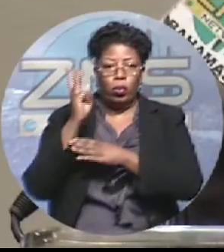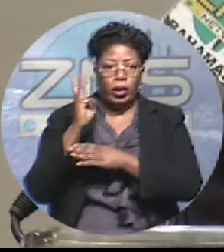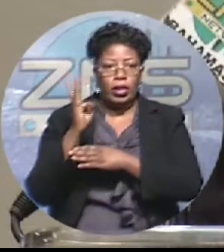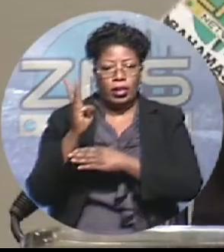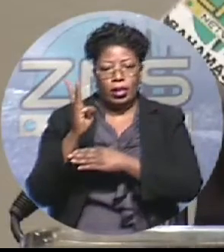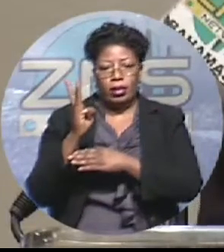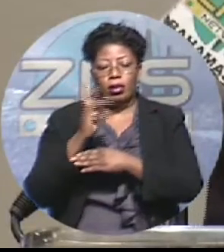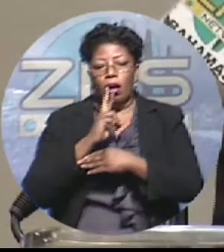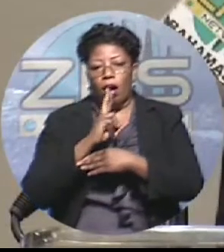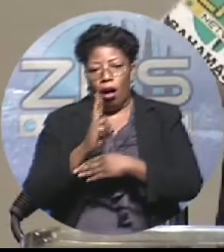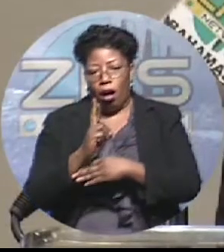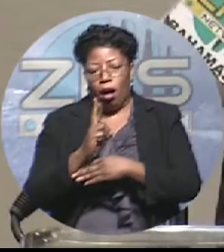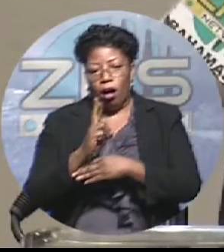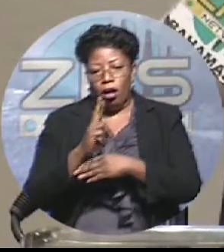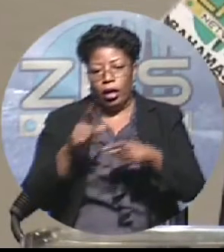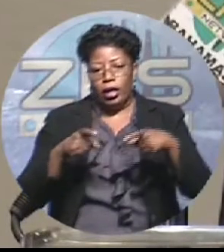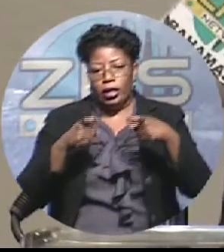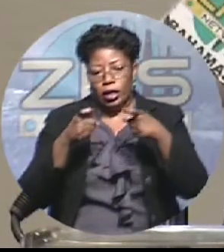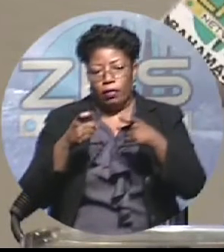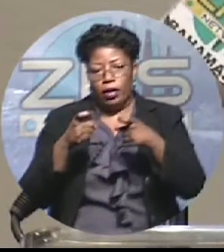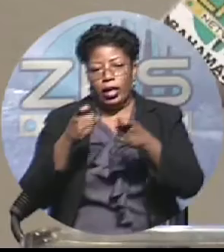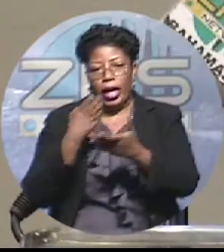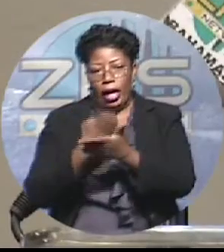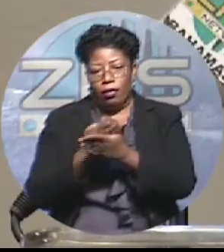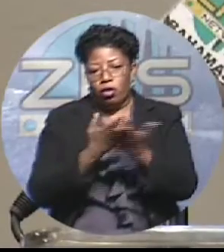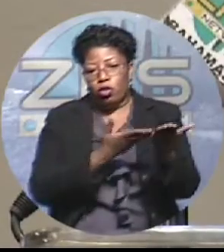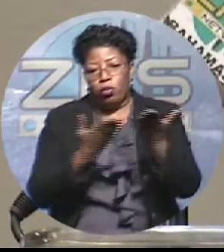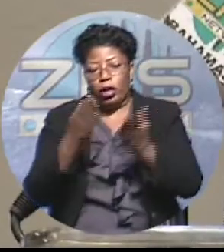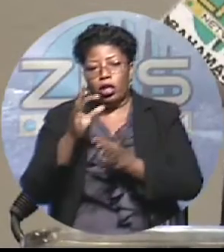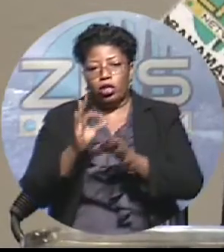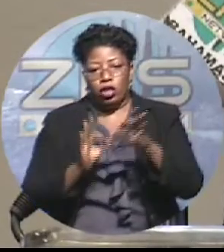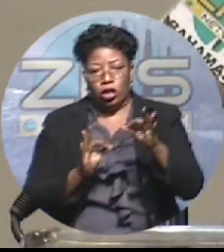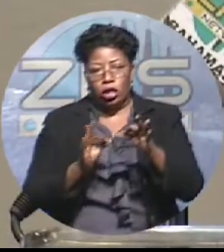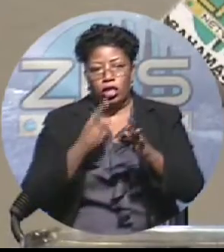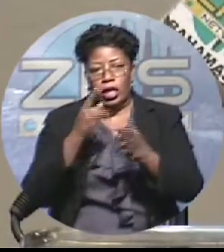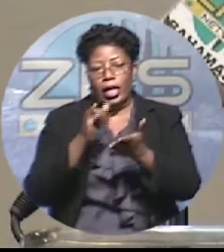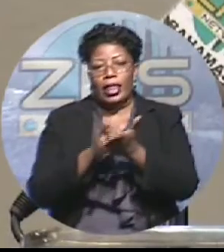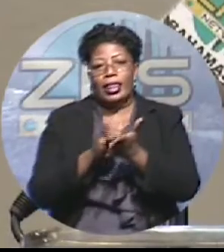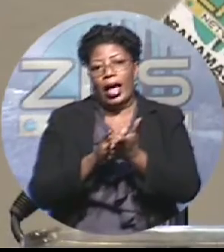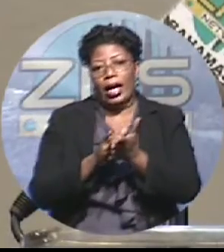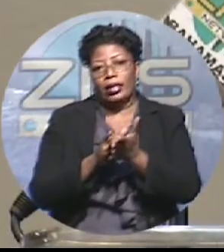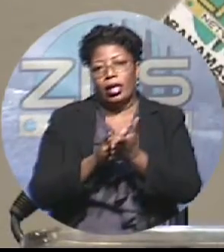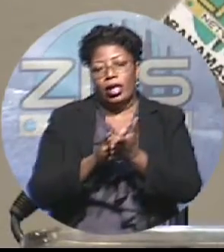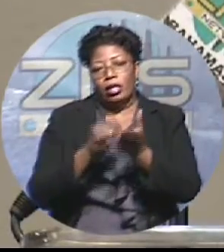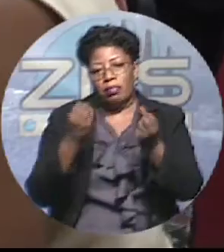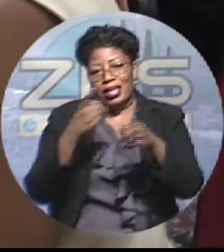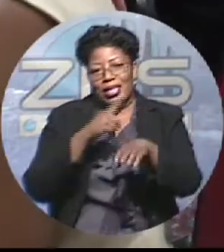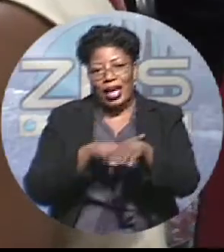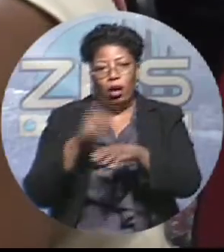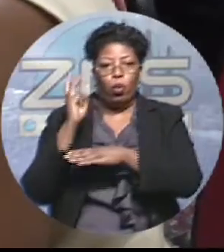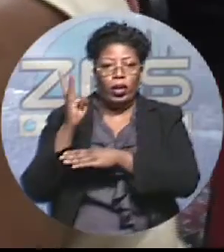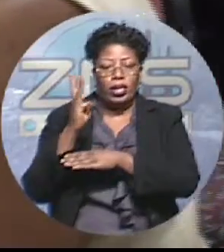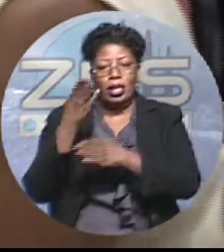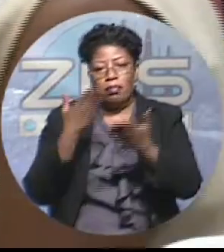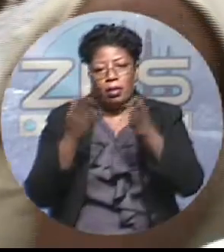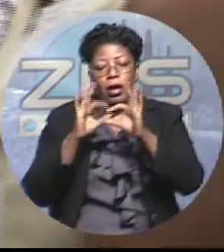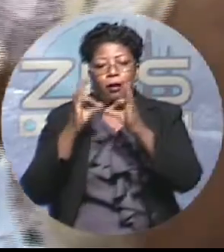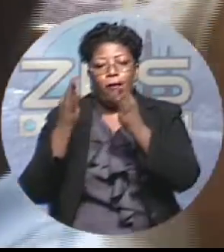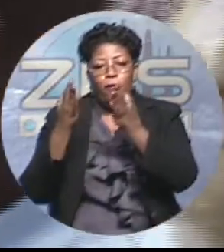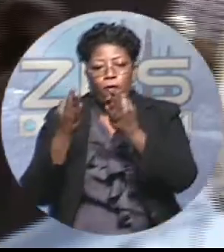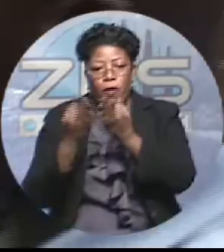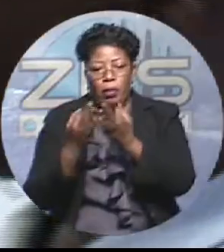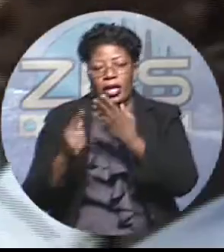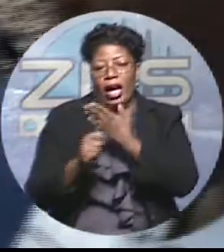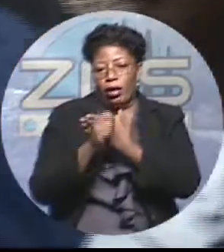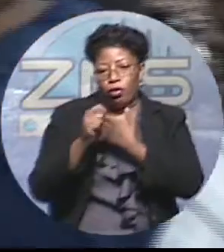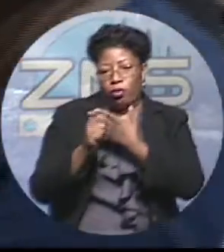in providing prosecutors with evidence needed to bring justice. She noted that there may be times when witnesses and their families are intimidated